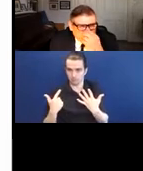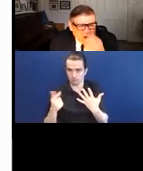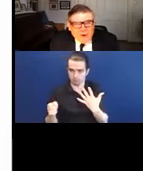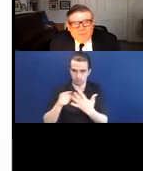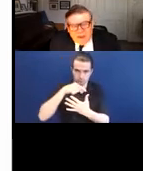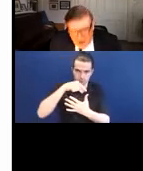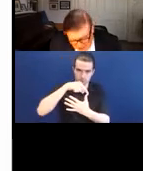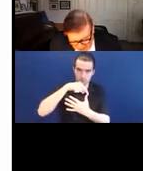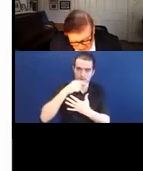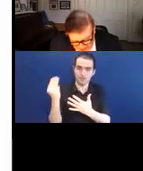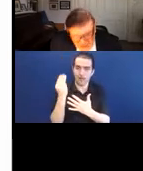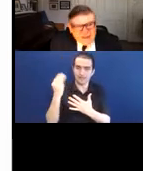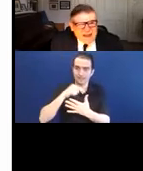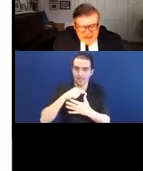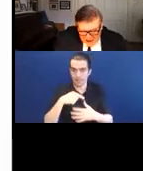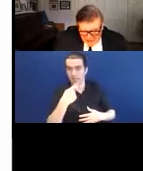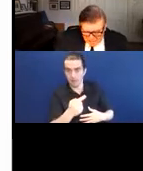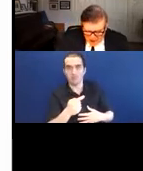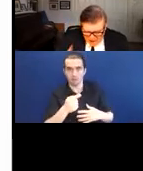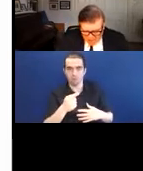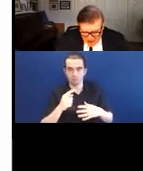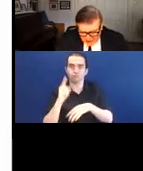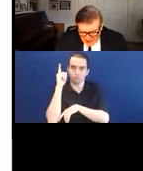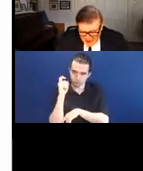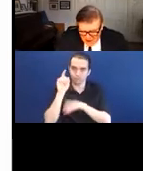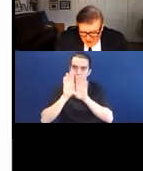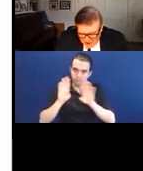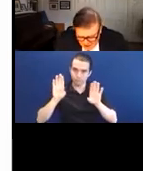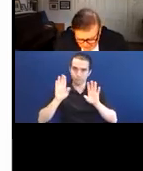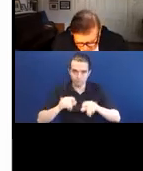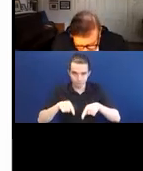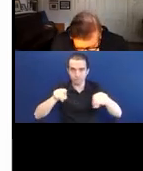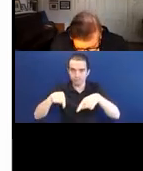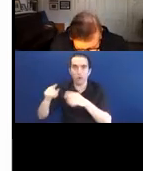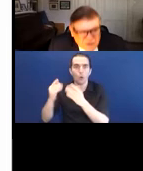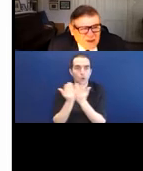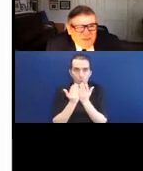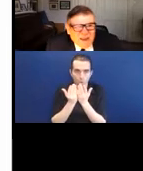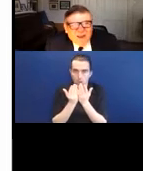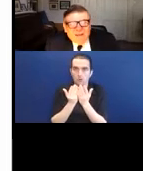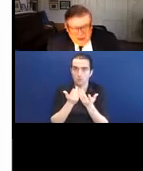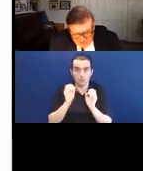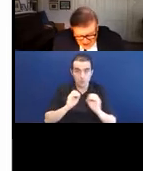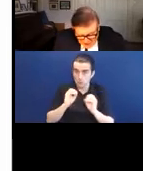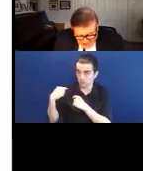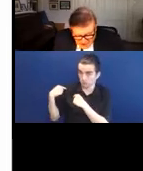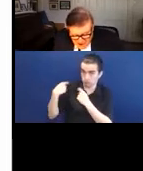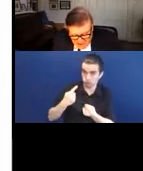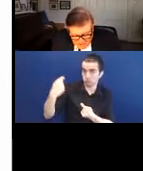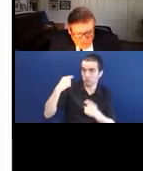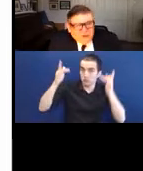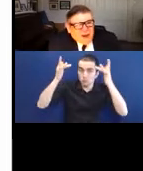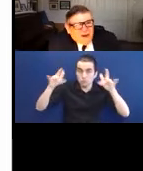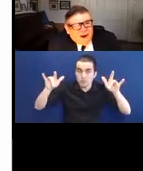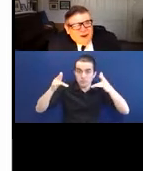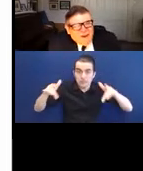way through, and this has had a big impact on children, on their mental health,